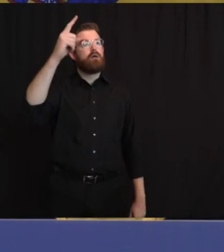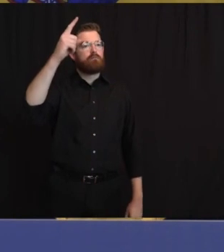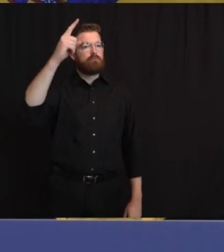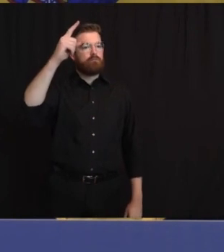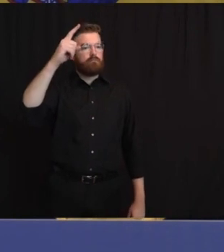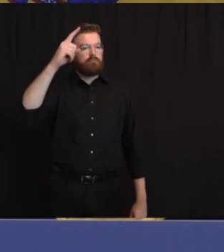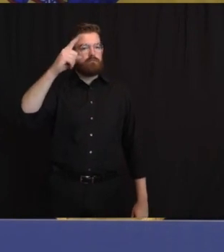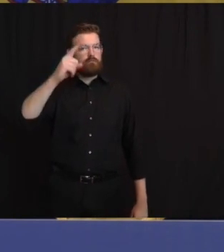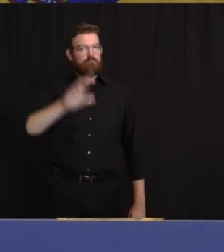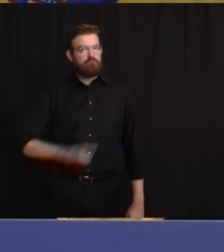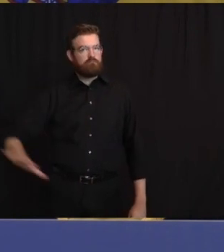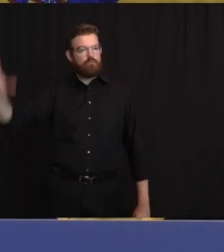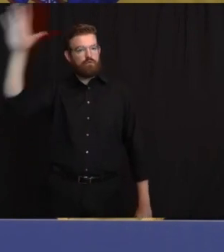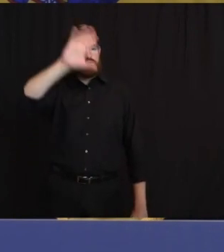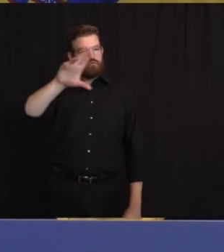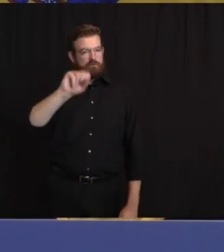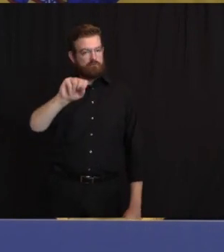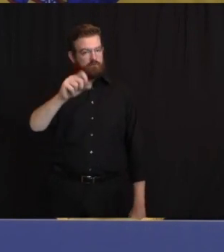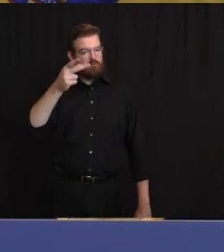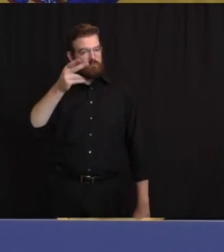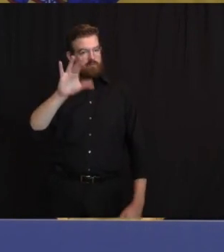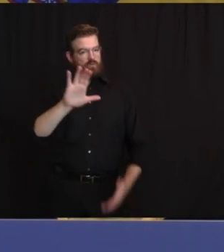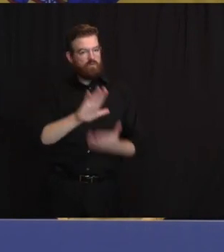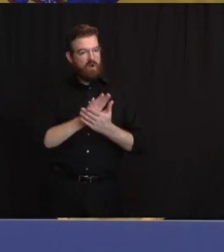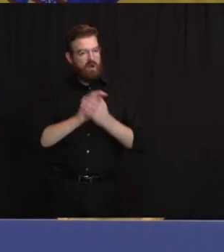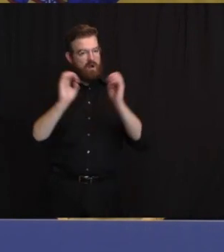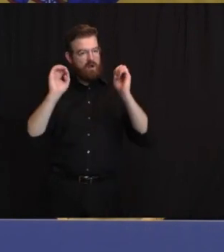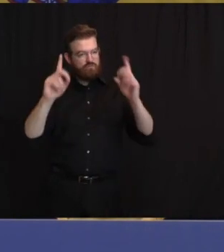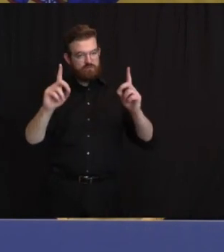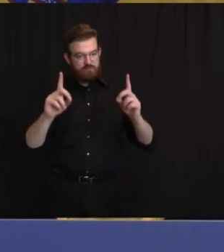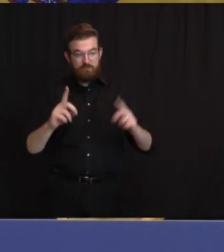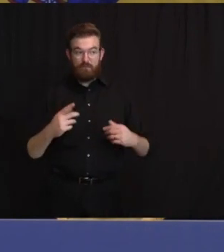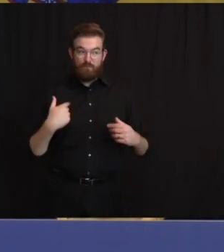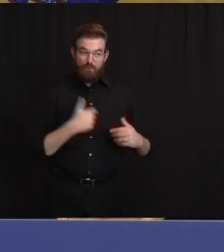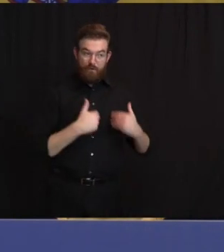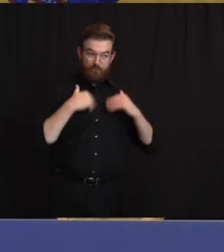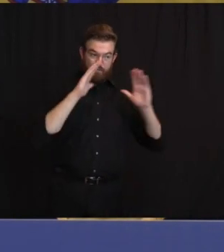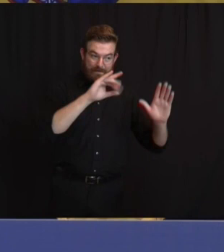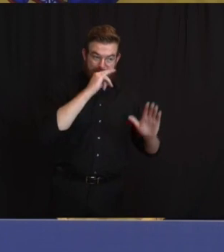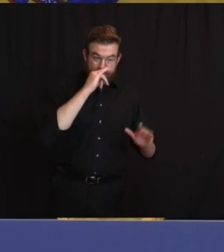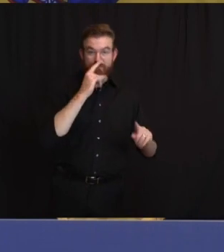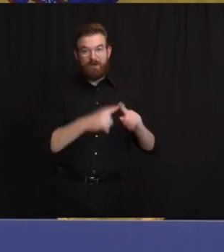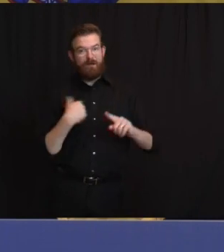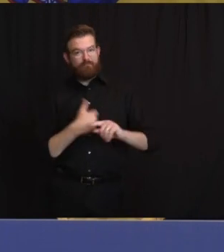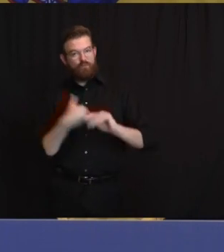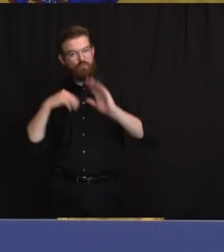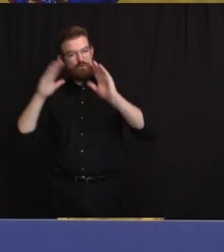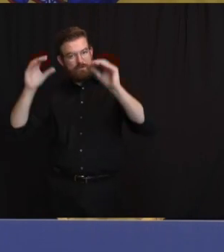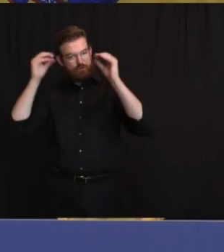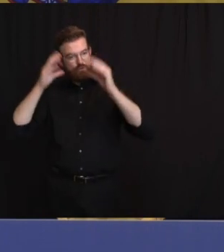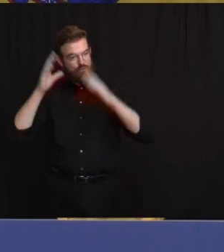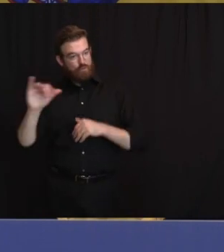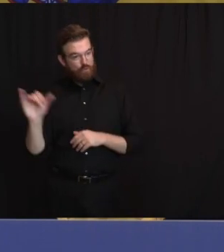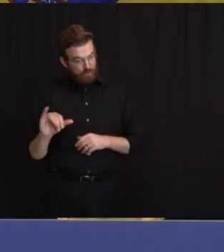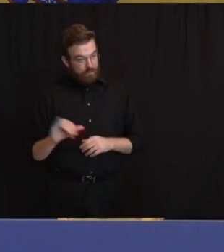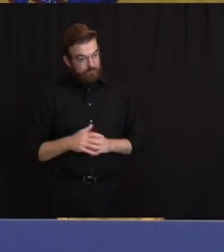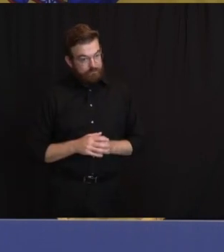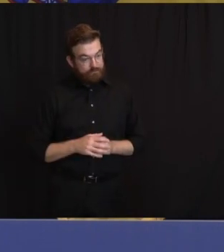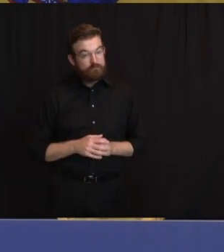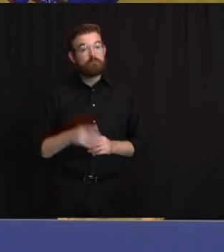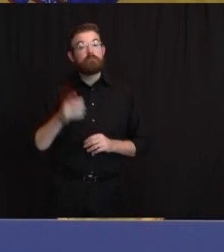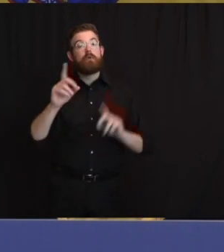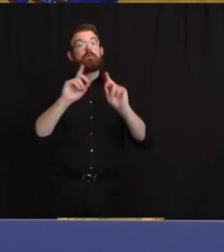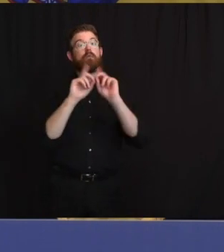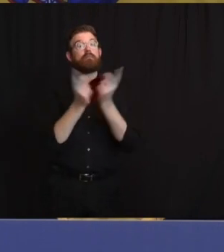of that's due to not only great kids, but great educators. And listen, right now we've put out the Department of Education with a heavy